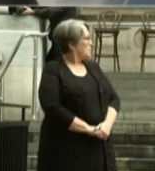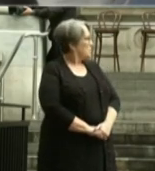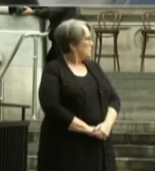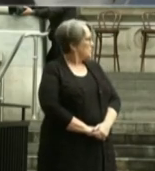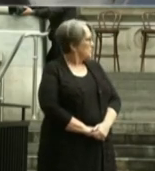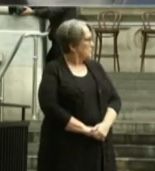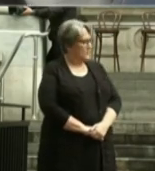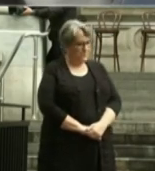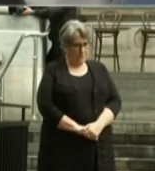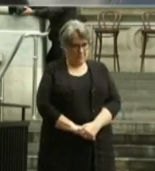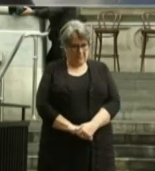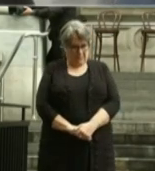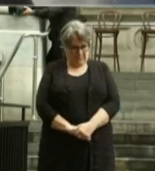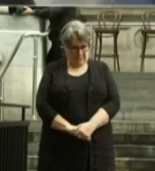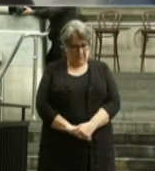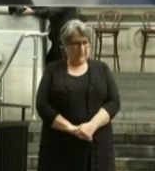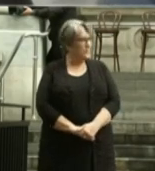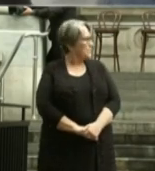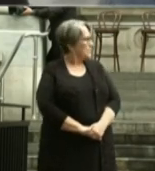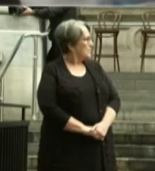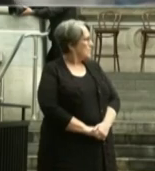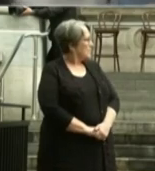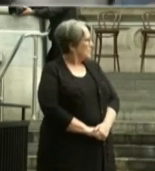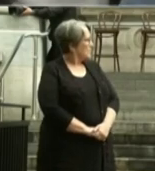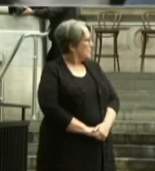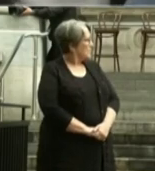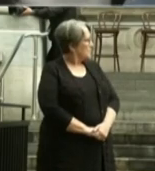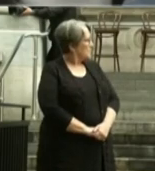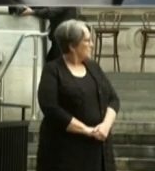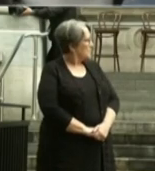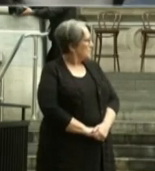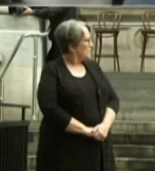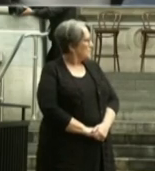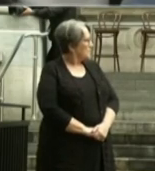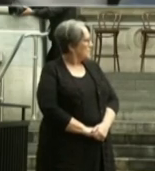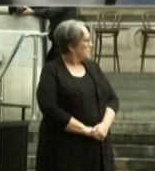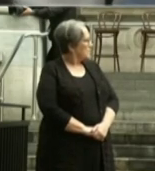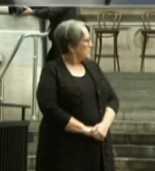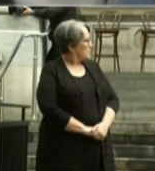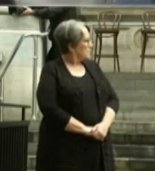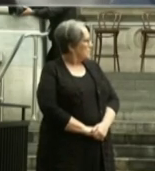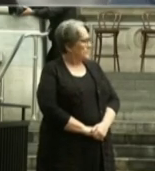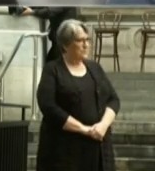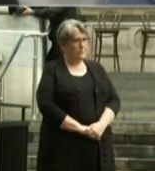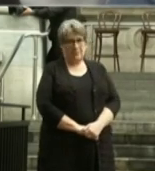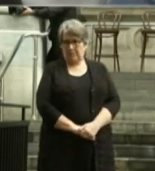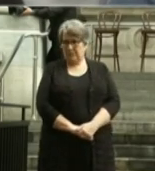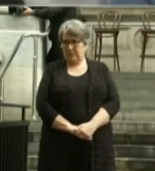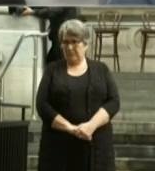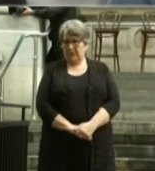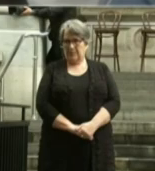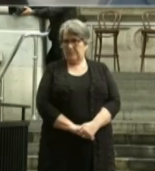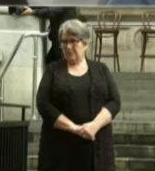Gana Borgana Aelia, Kumatana Yartananku, Nyatu na Tampandi,